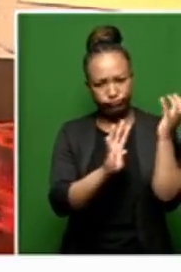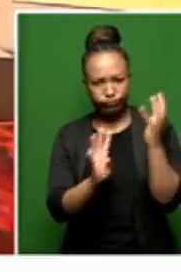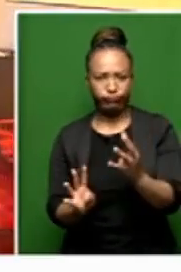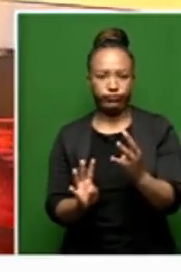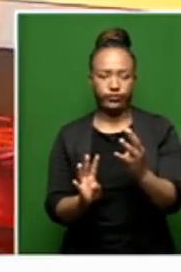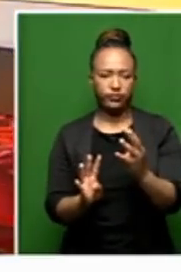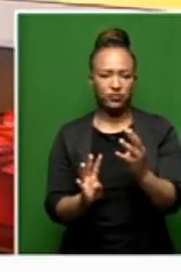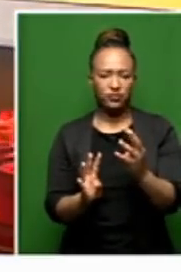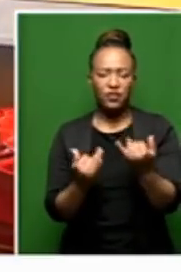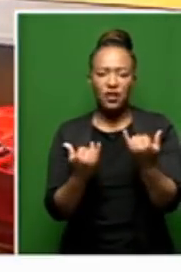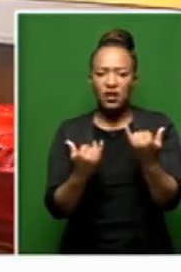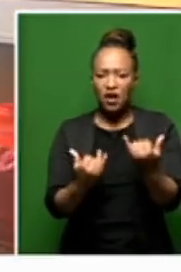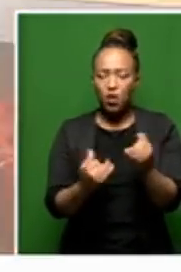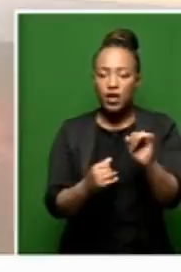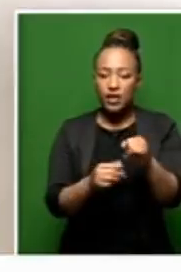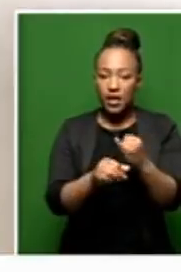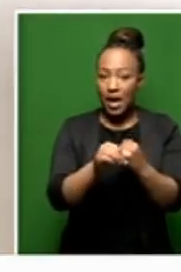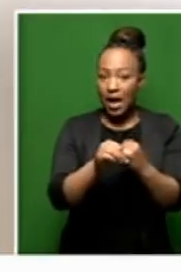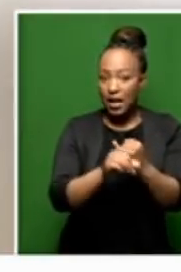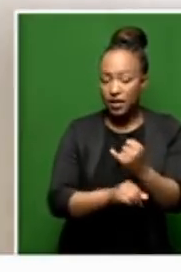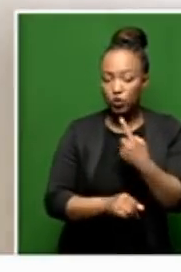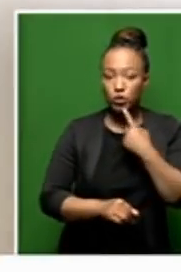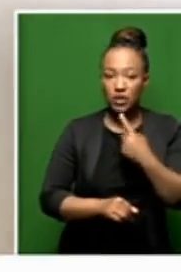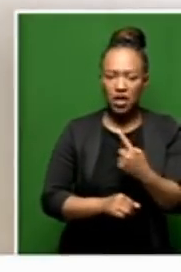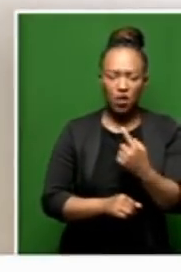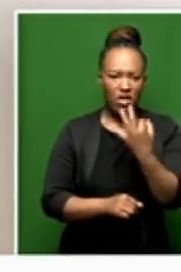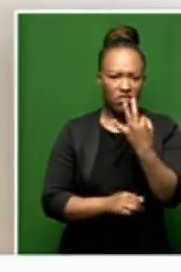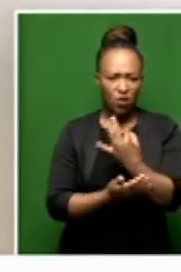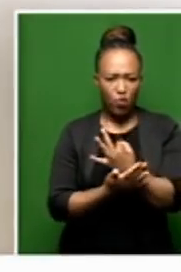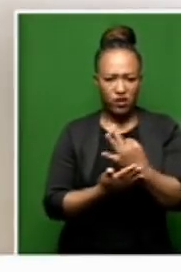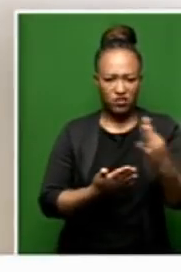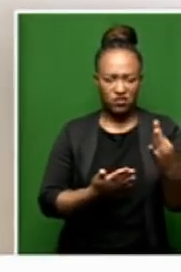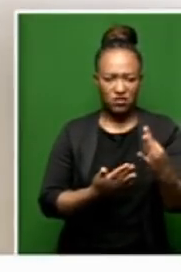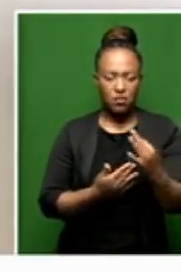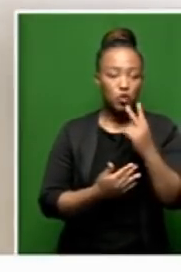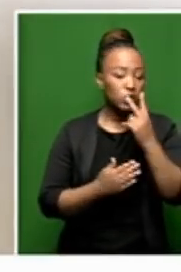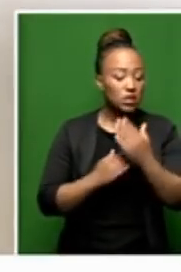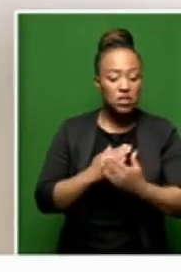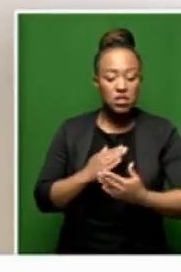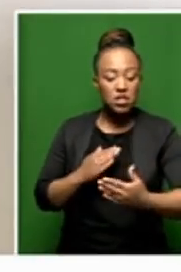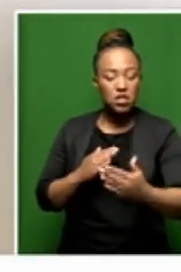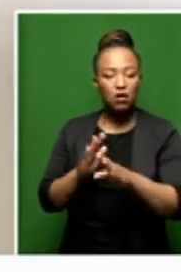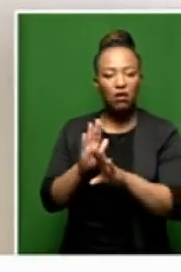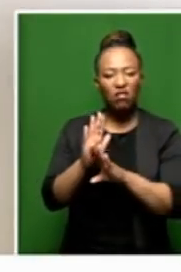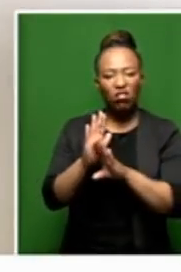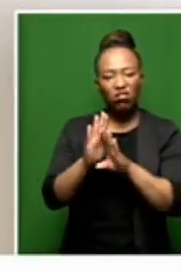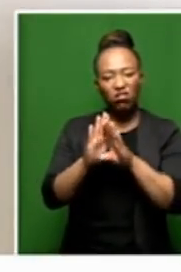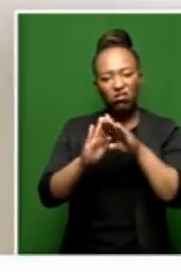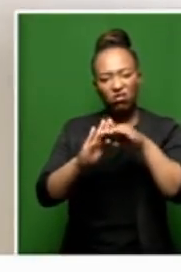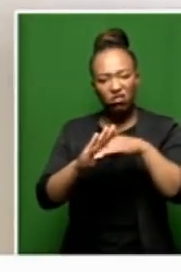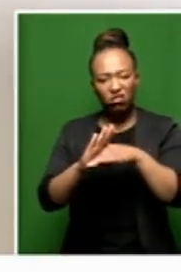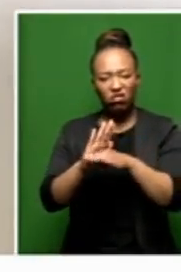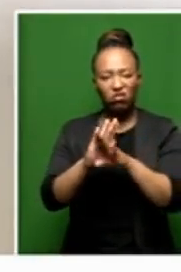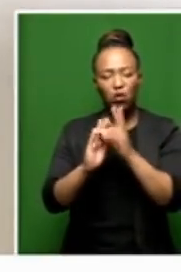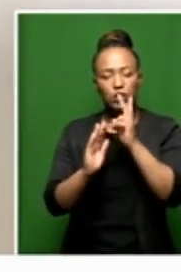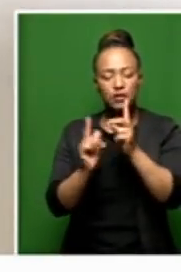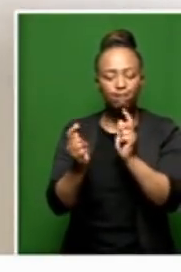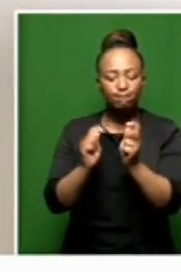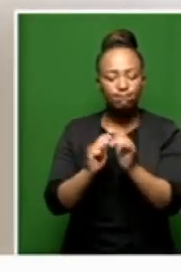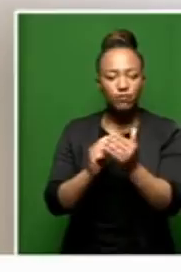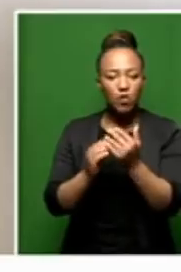seeing, as much it's still a bit early, around 3 weeks, and we still have to see how the trajectory of the virus behaves as weeks pass